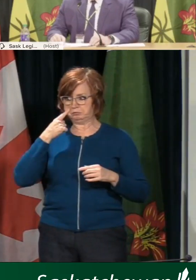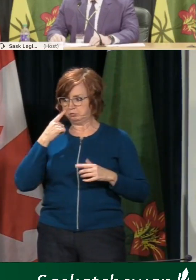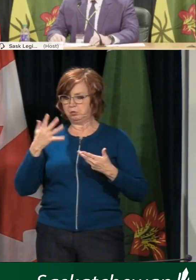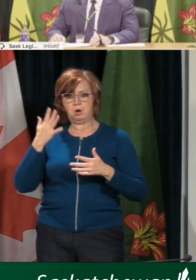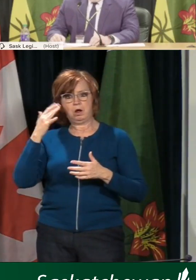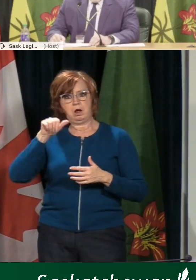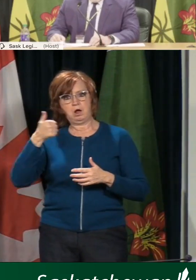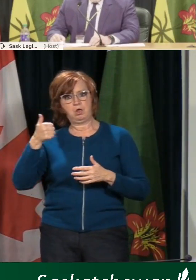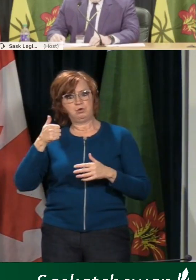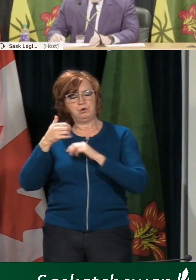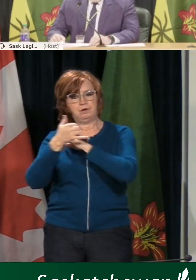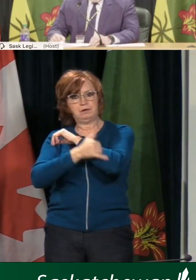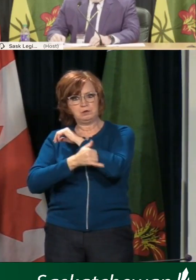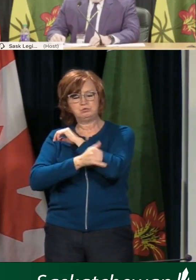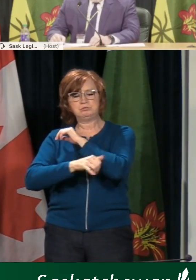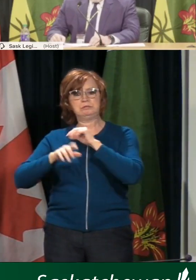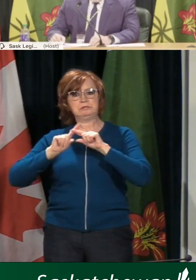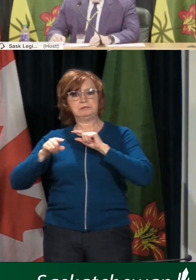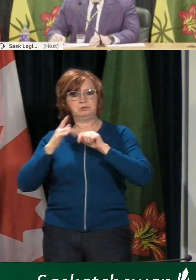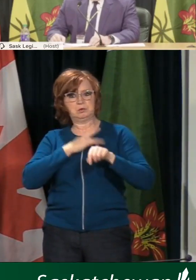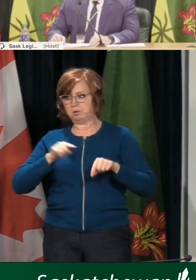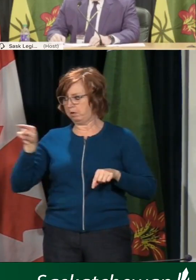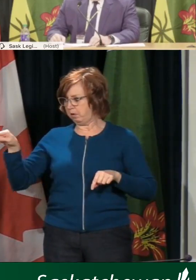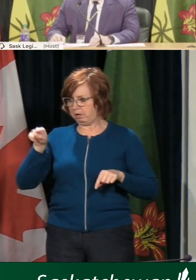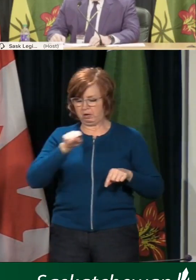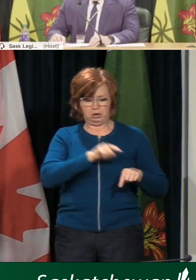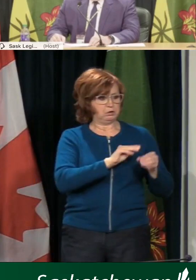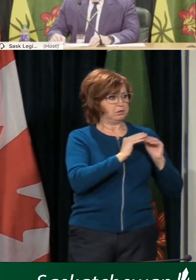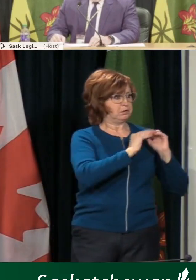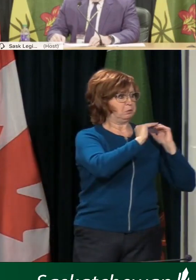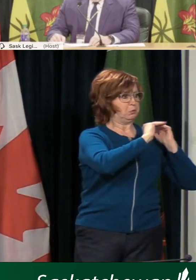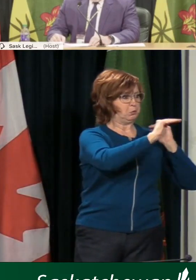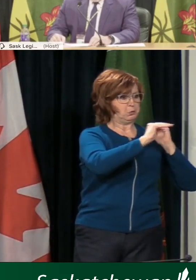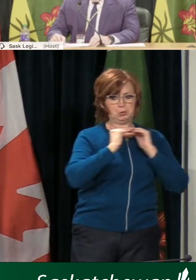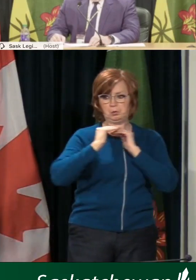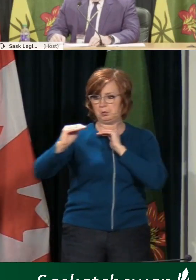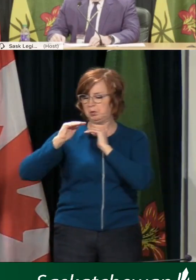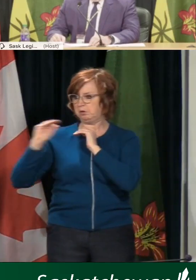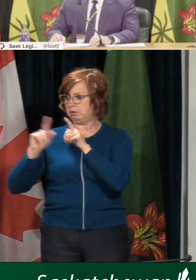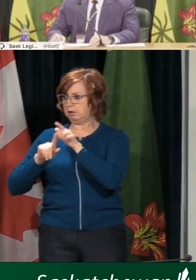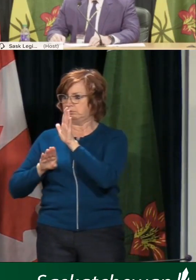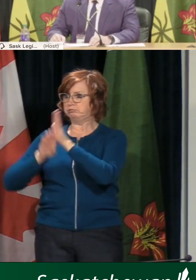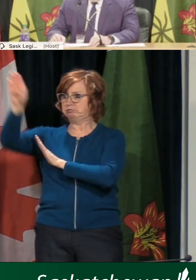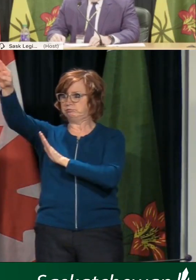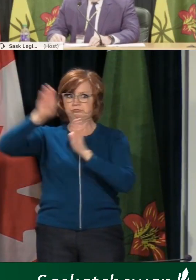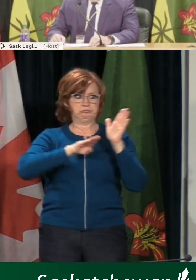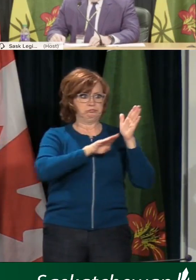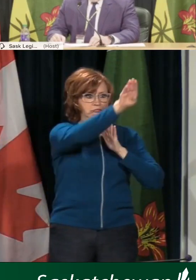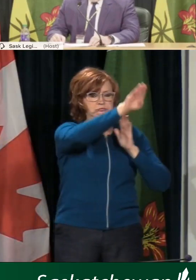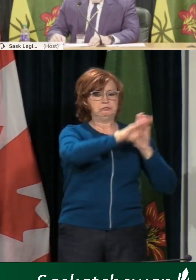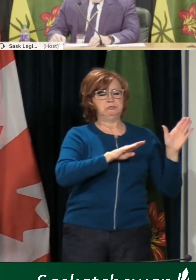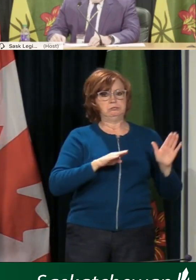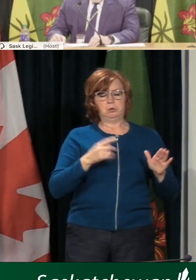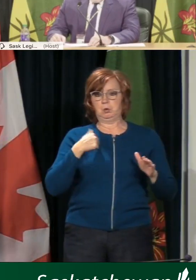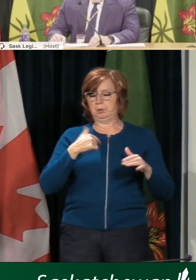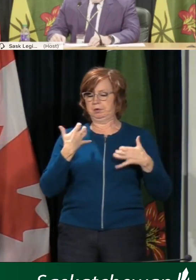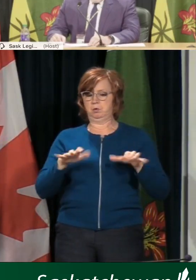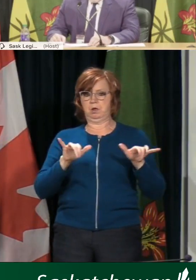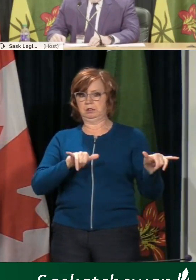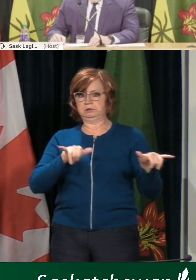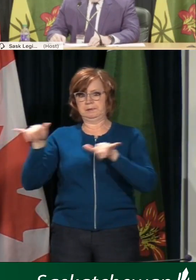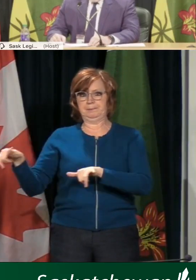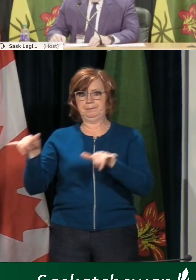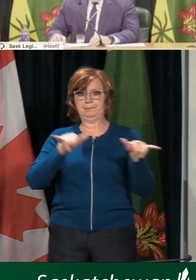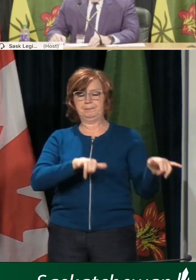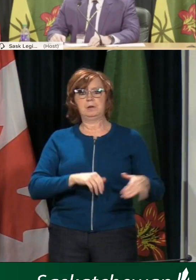quickly. That's why we will also share today a plan for monitoring key metrics into the future. The public's understanding of these numbers